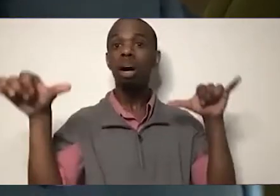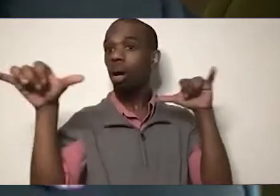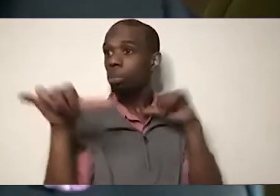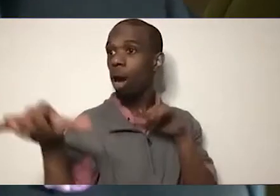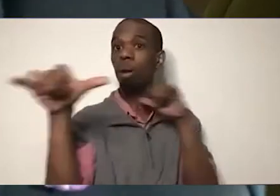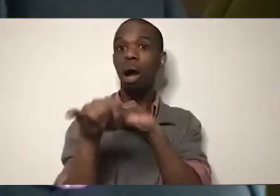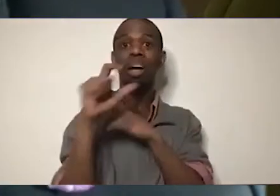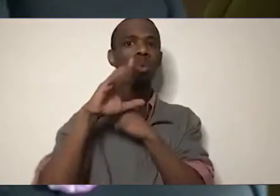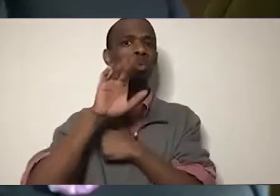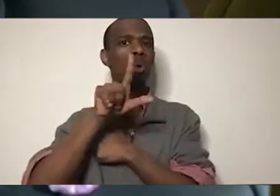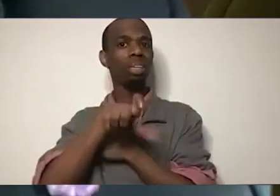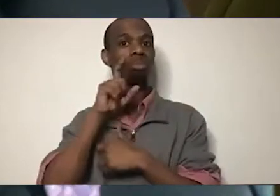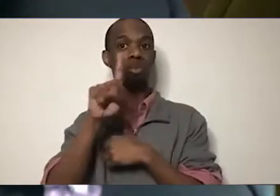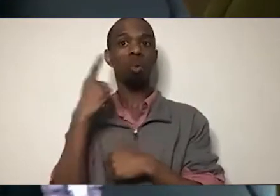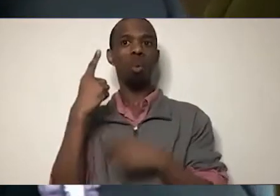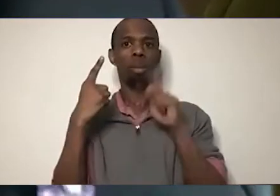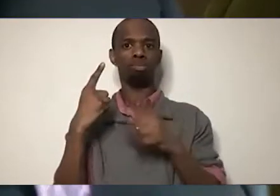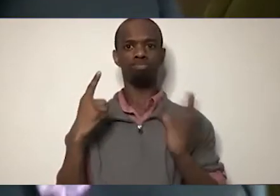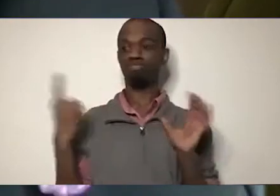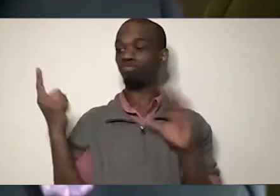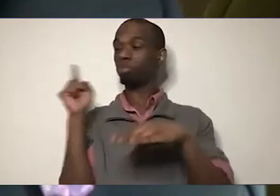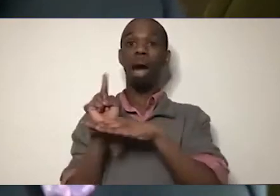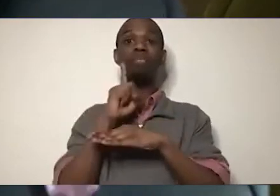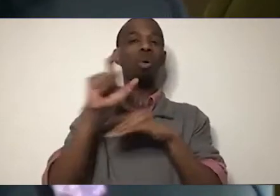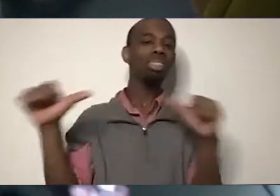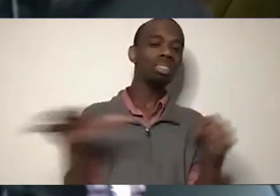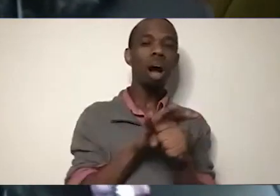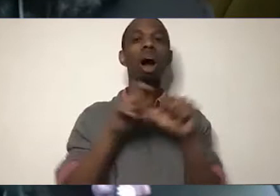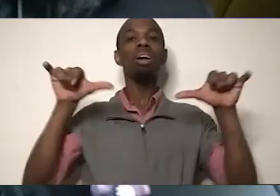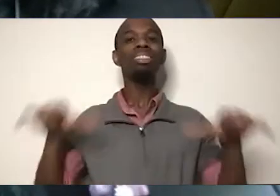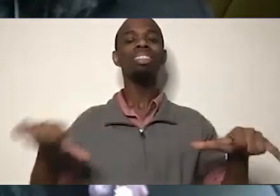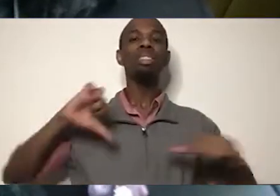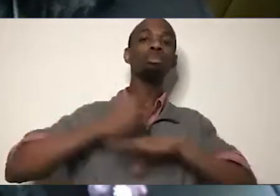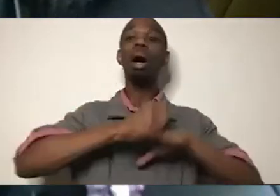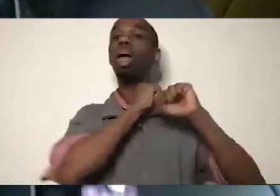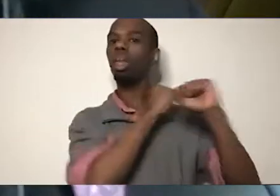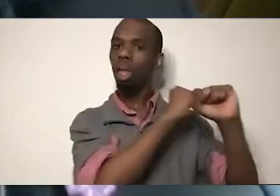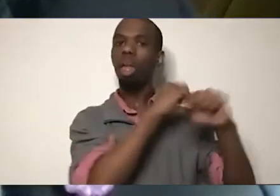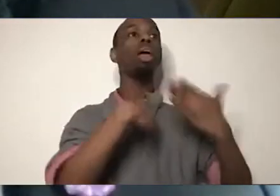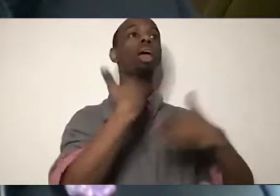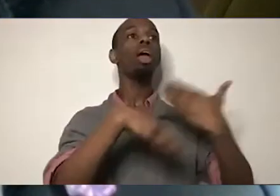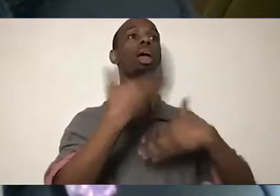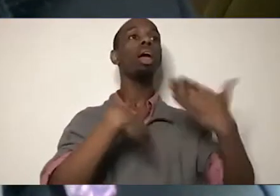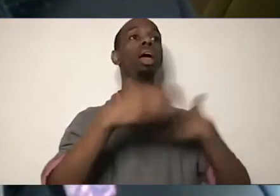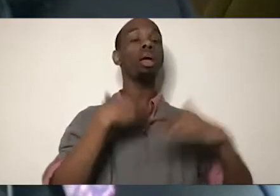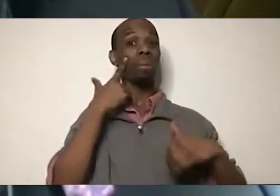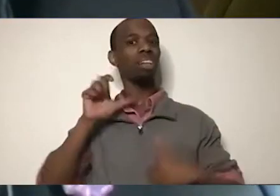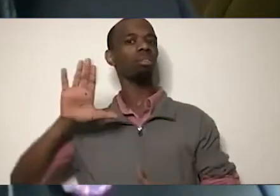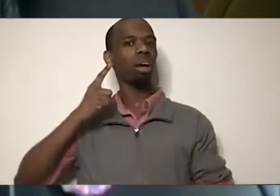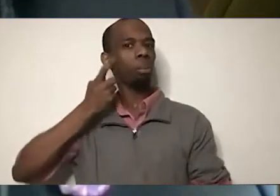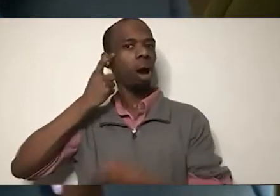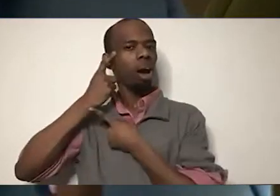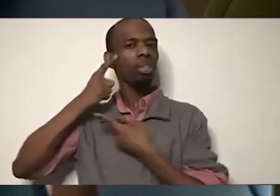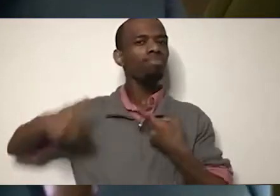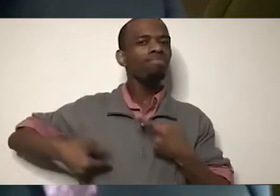racist intent. And yet, what happens when people of color have tried to sue? Polluters. They've